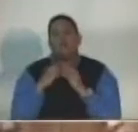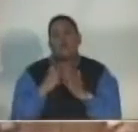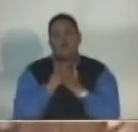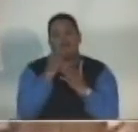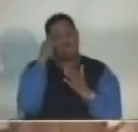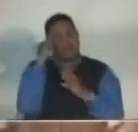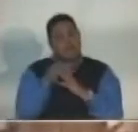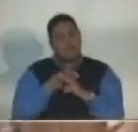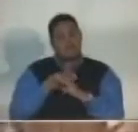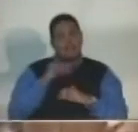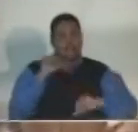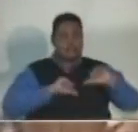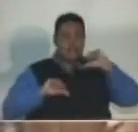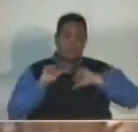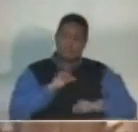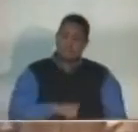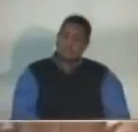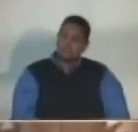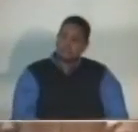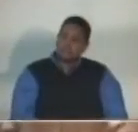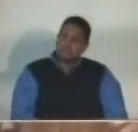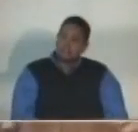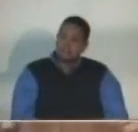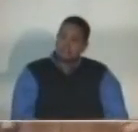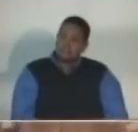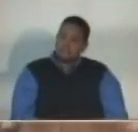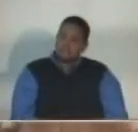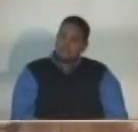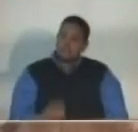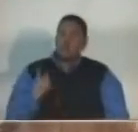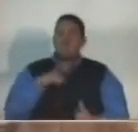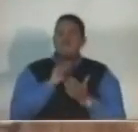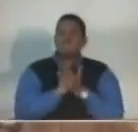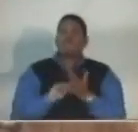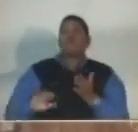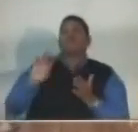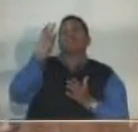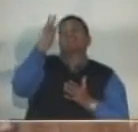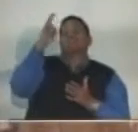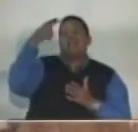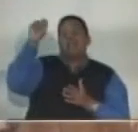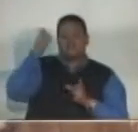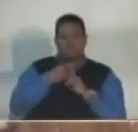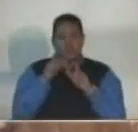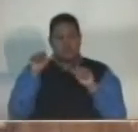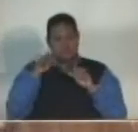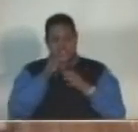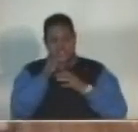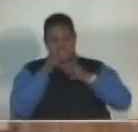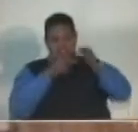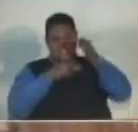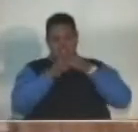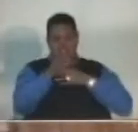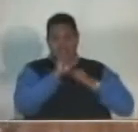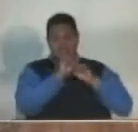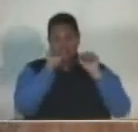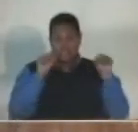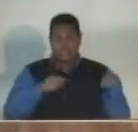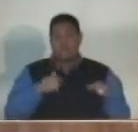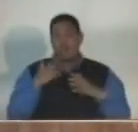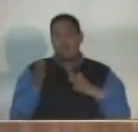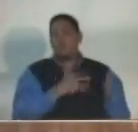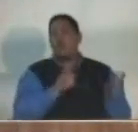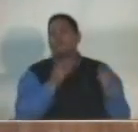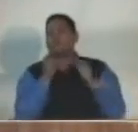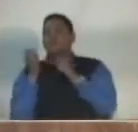math and science. Mr. Speaker, we've removed 6 secondary schools from the SHIFT system, and we plan to remove at